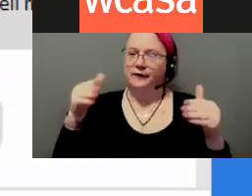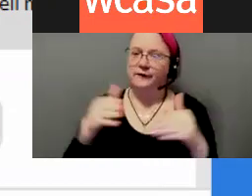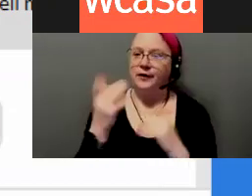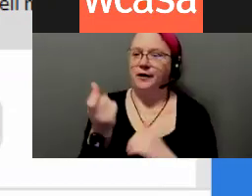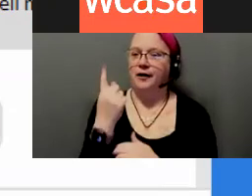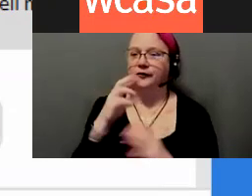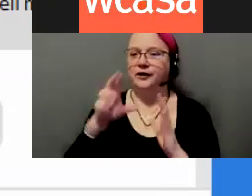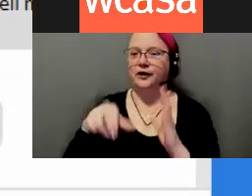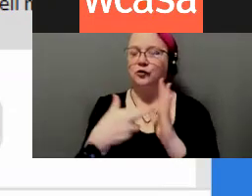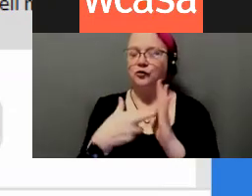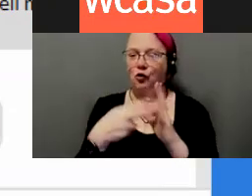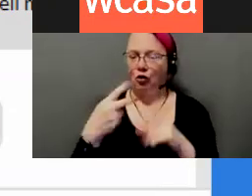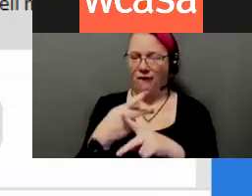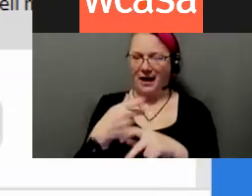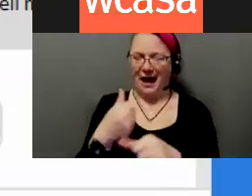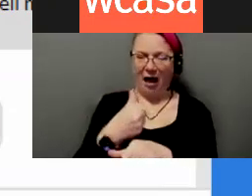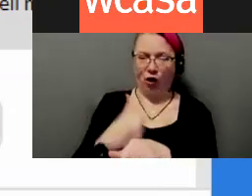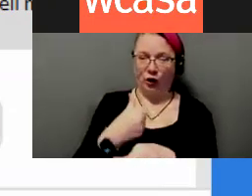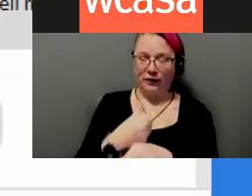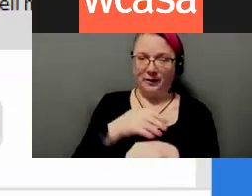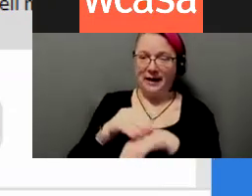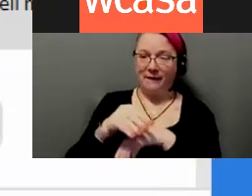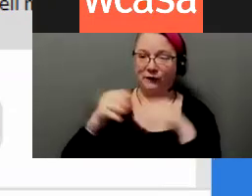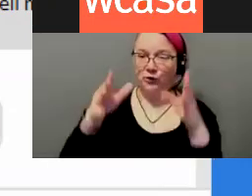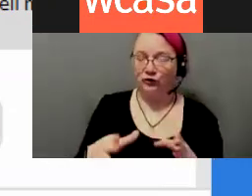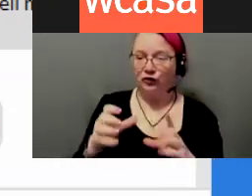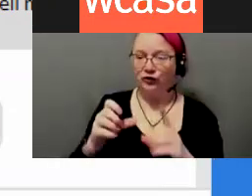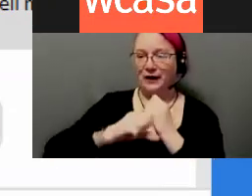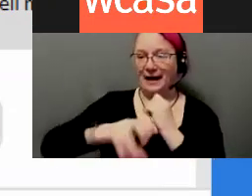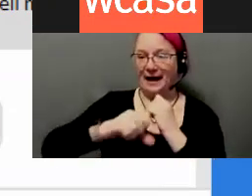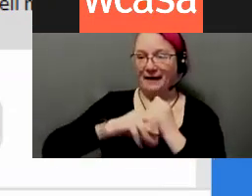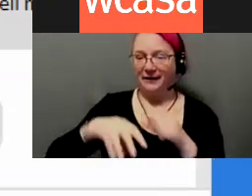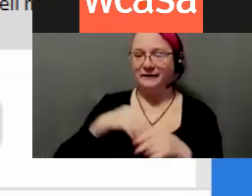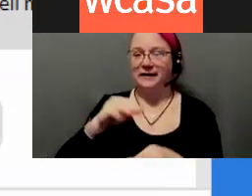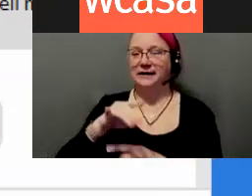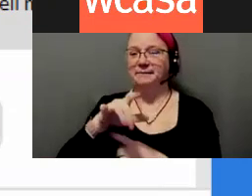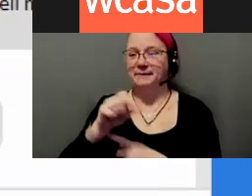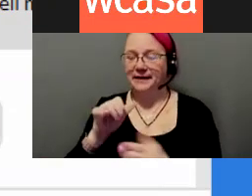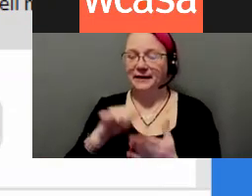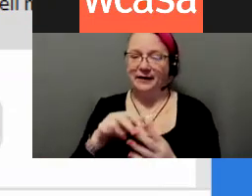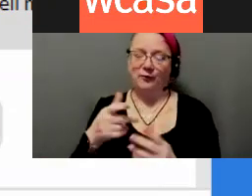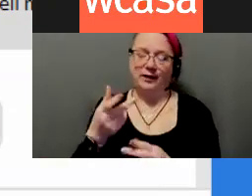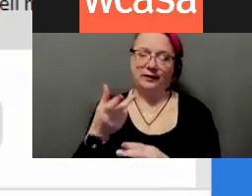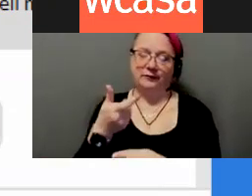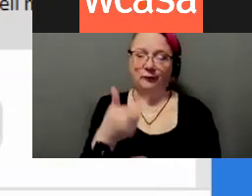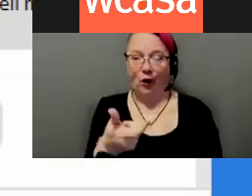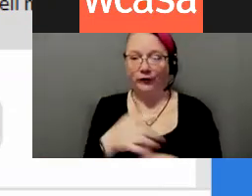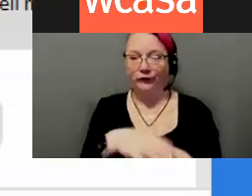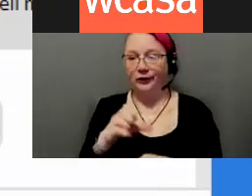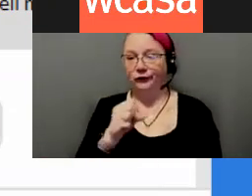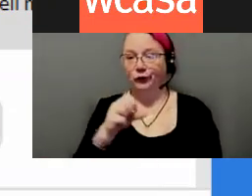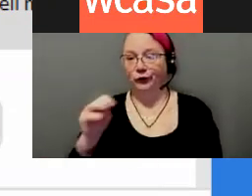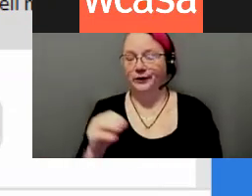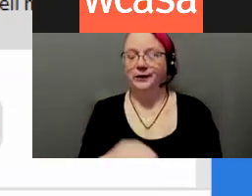understanding the role of algorithms, influencers, and advertising in the media that we consume on social media. So this